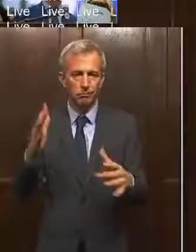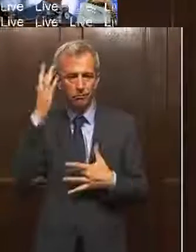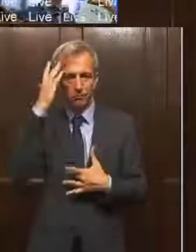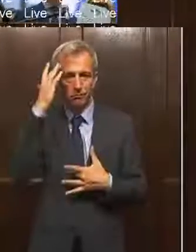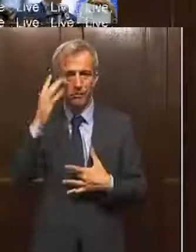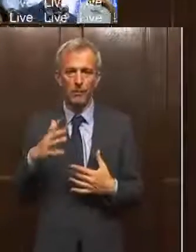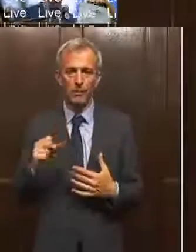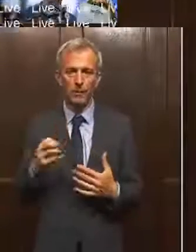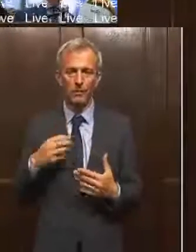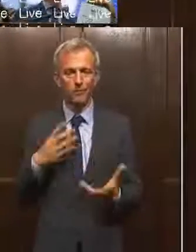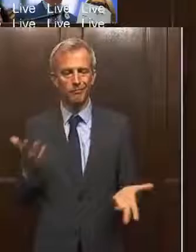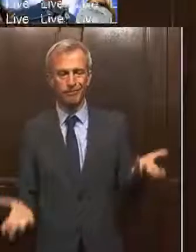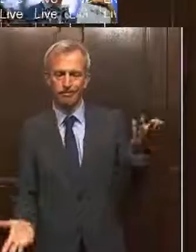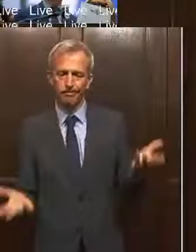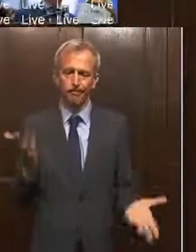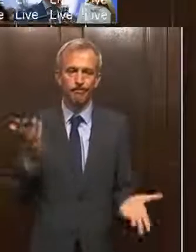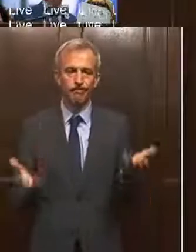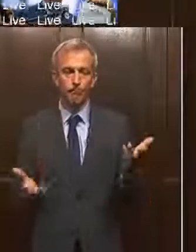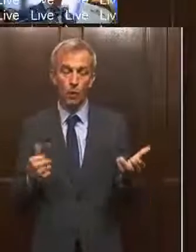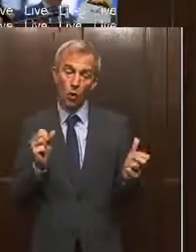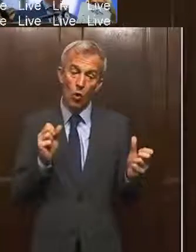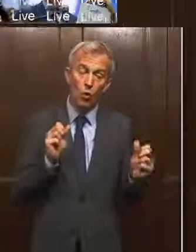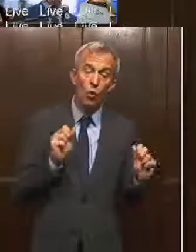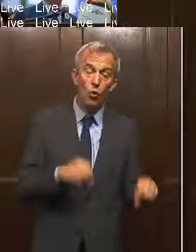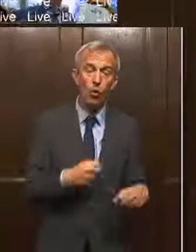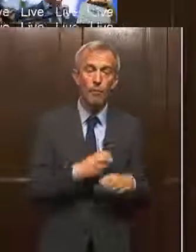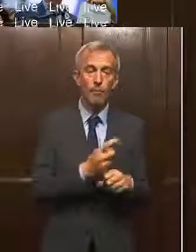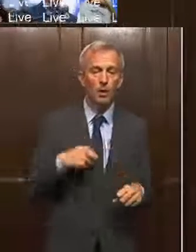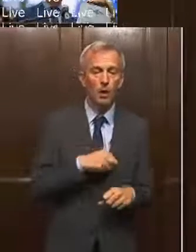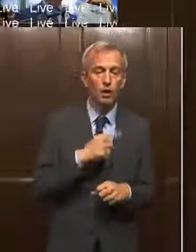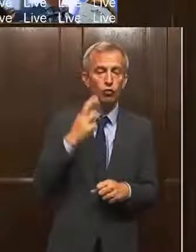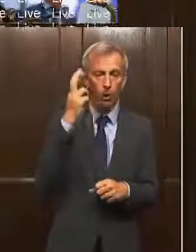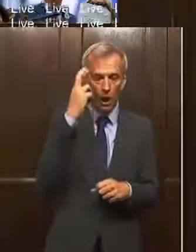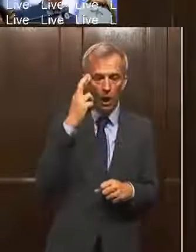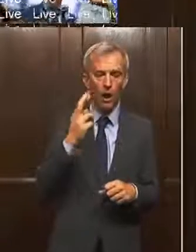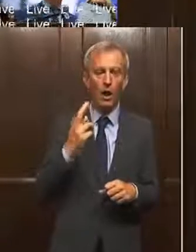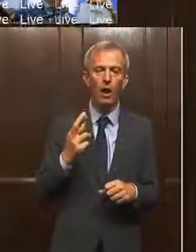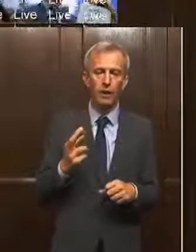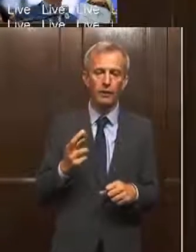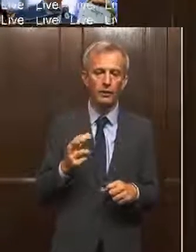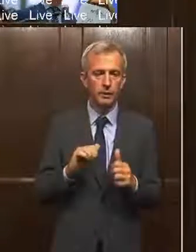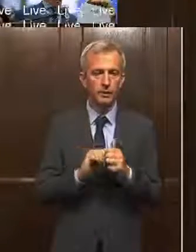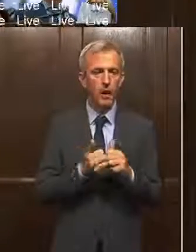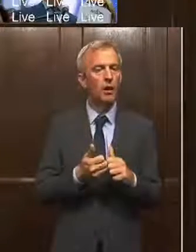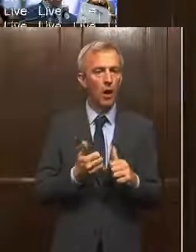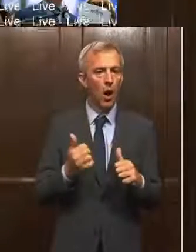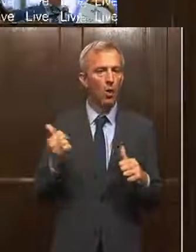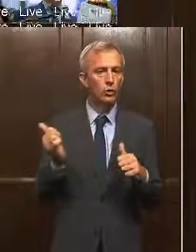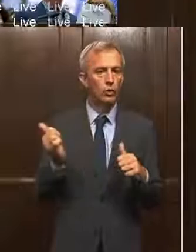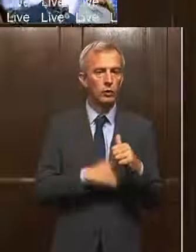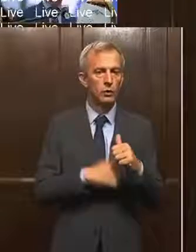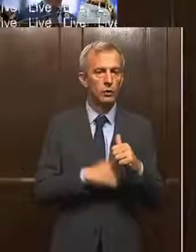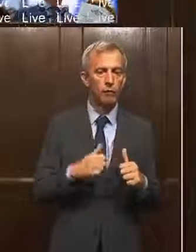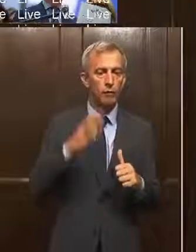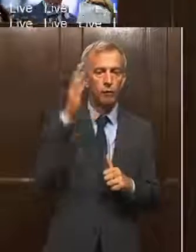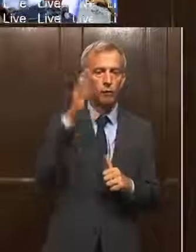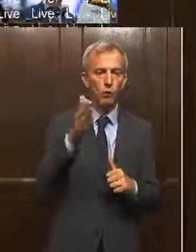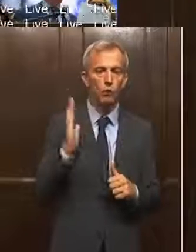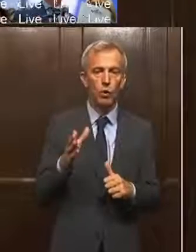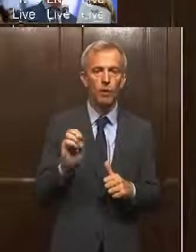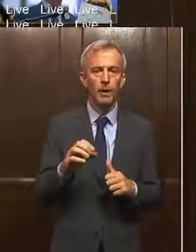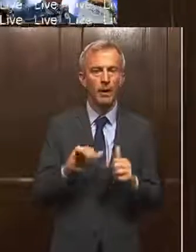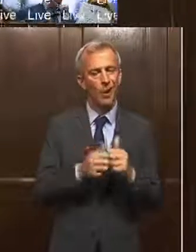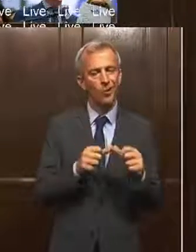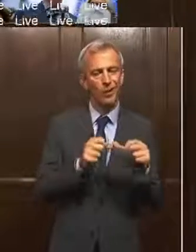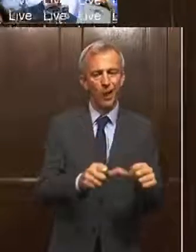double-edged sword. It may make us realize and sober us up about how tough the days are ahead and how constant this